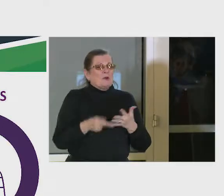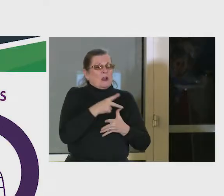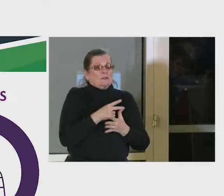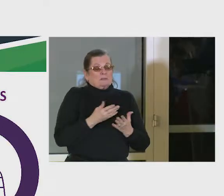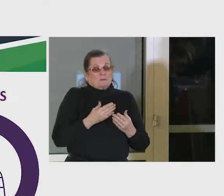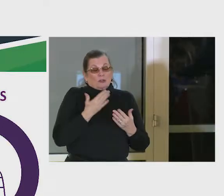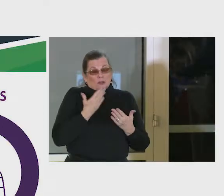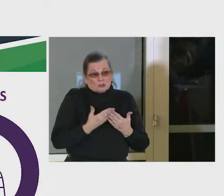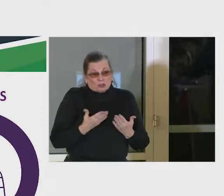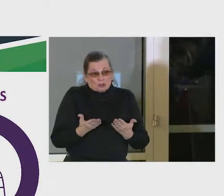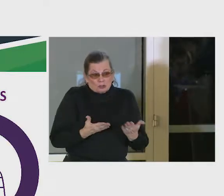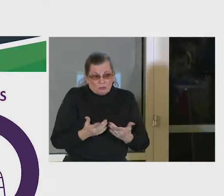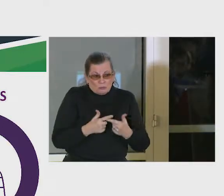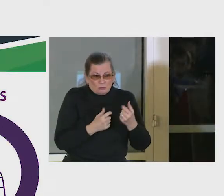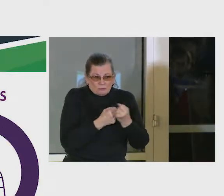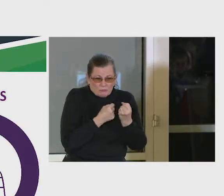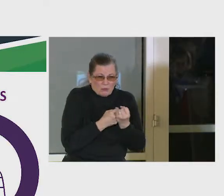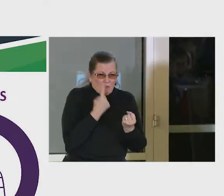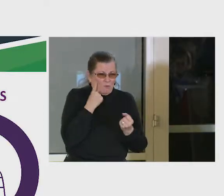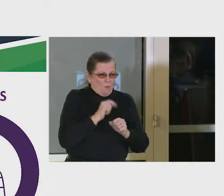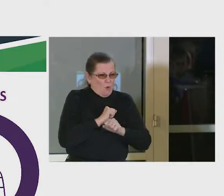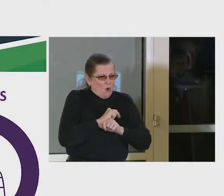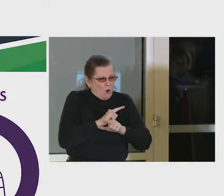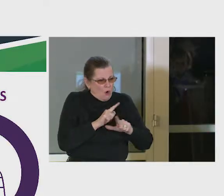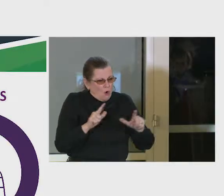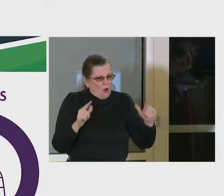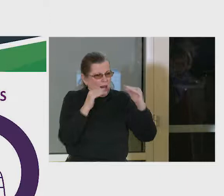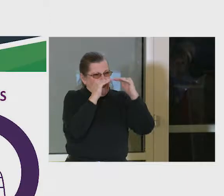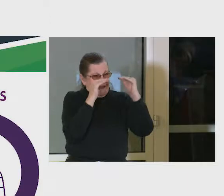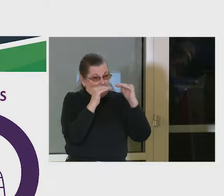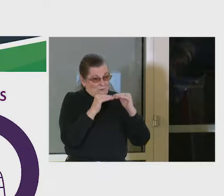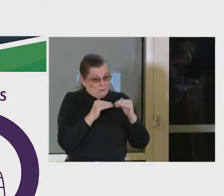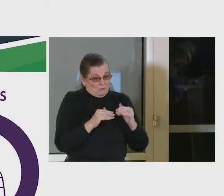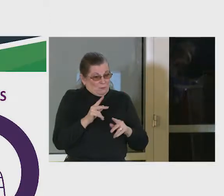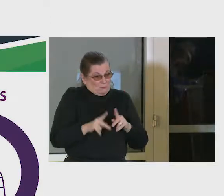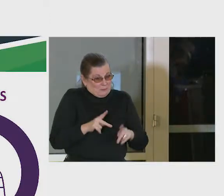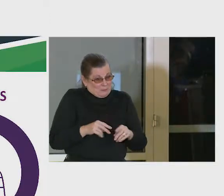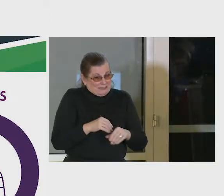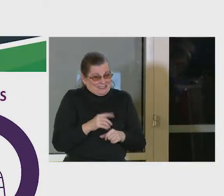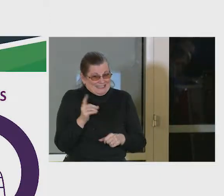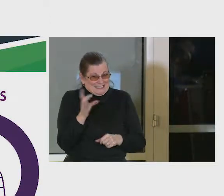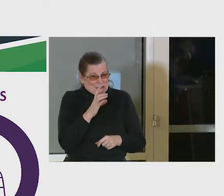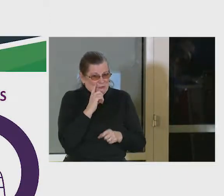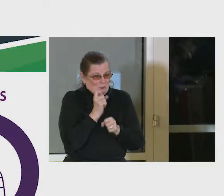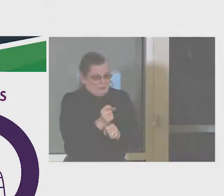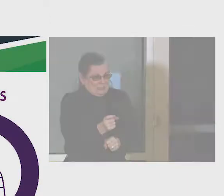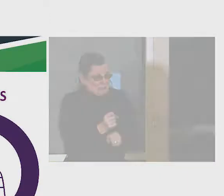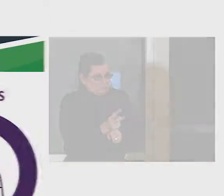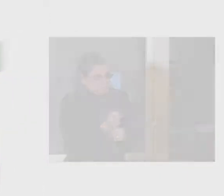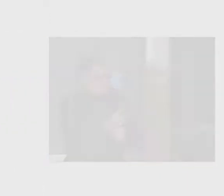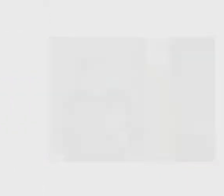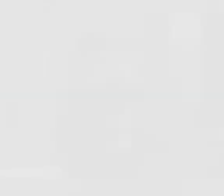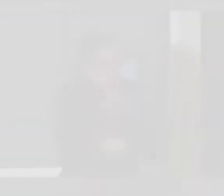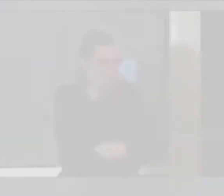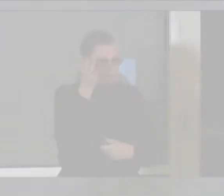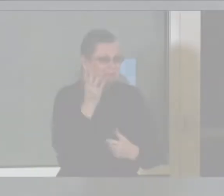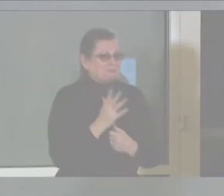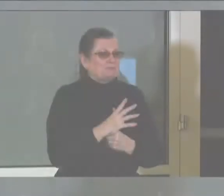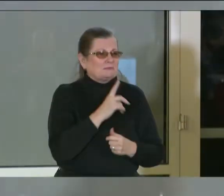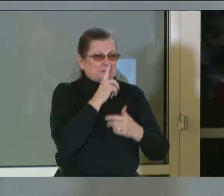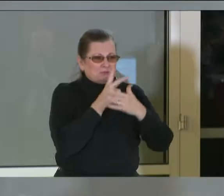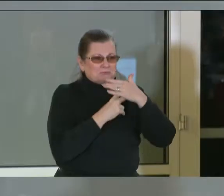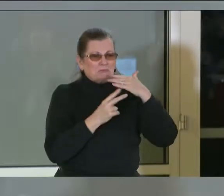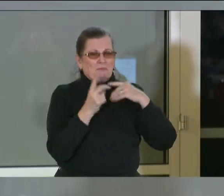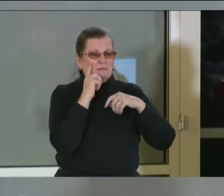support to all segments of our community each and every year. And so that's what you're here for today, to help us think about what we ought to